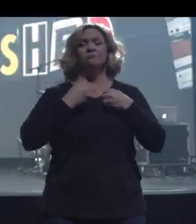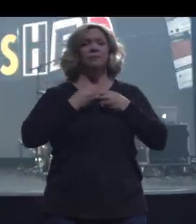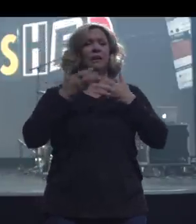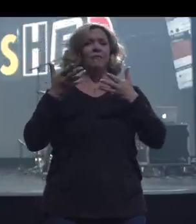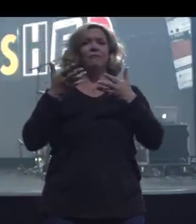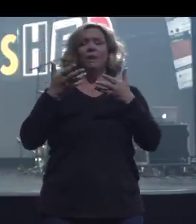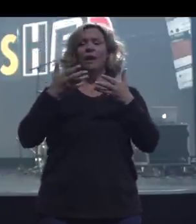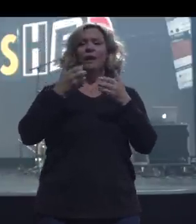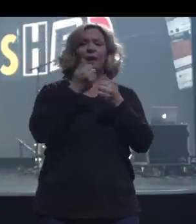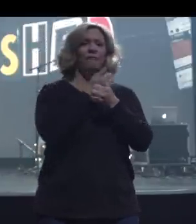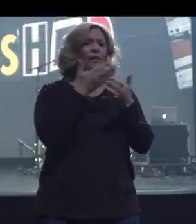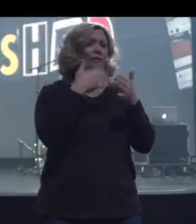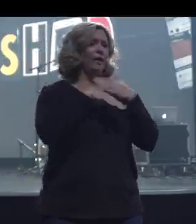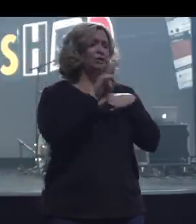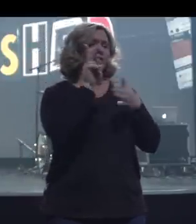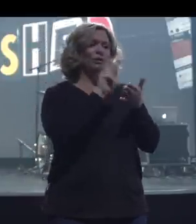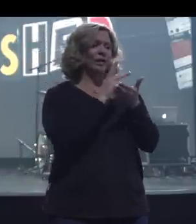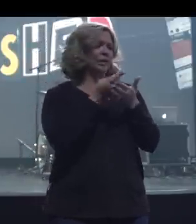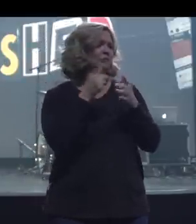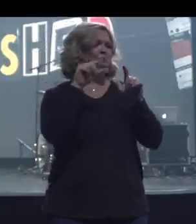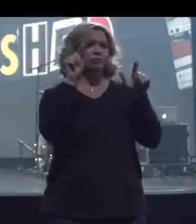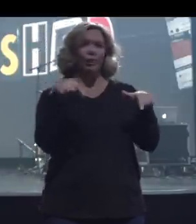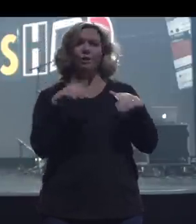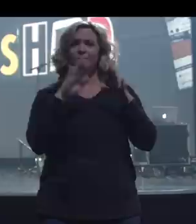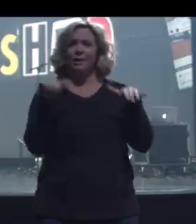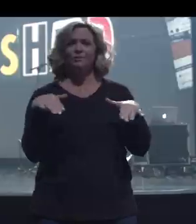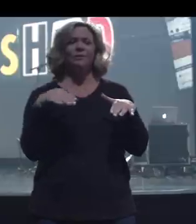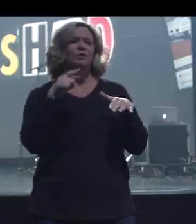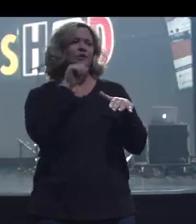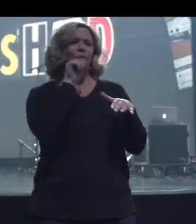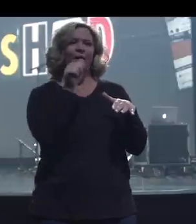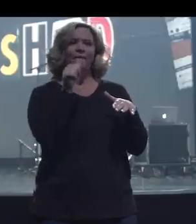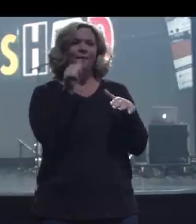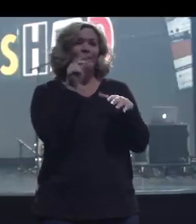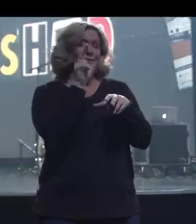closet, kitchen, and garage you haven't used in the last year.